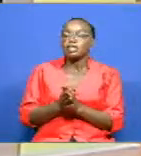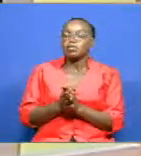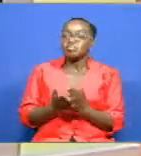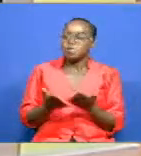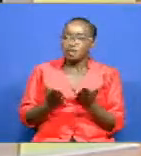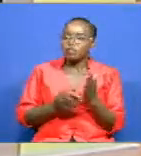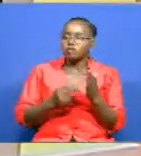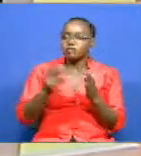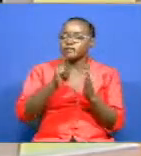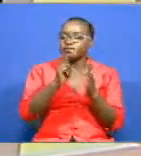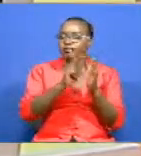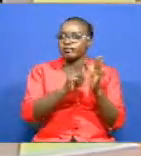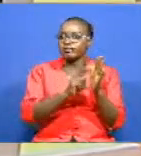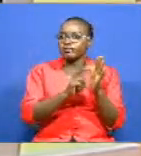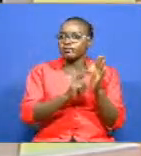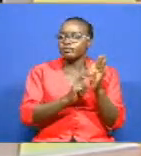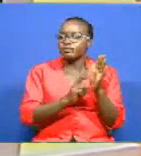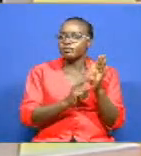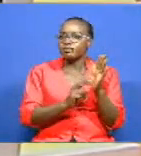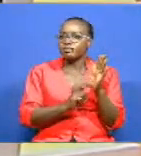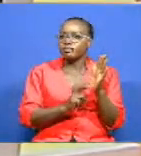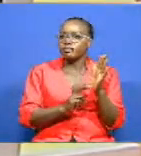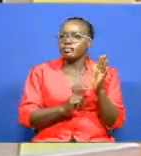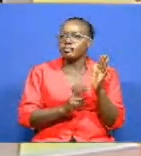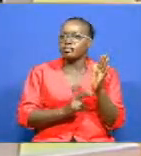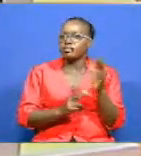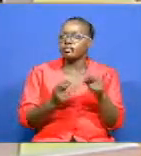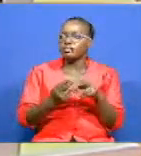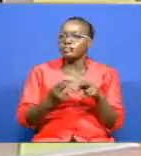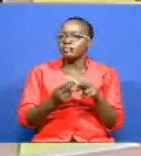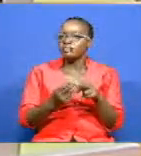David Wangila, Lebara Ital Box, you